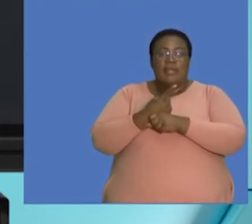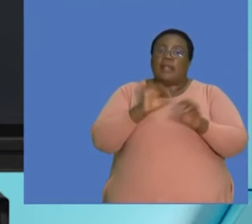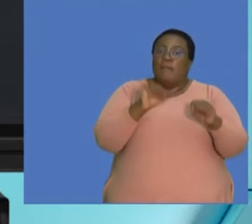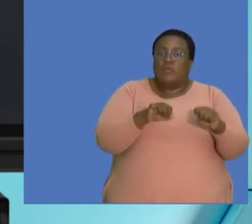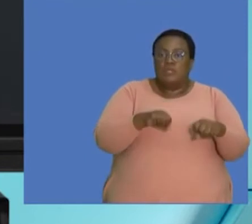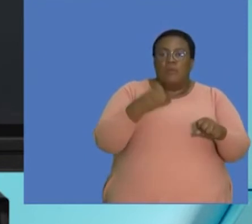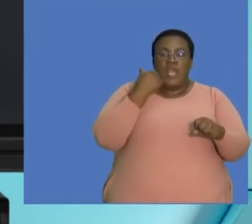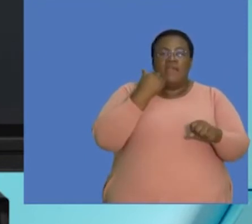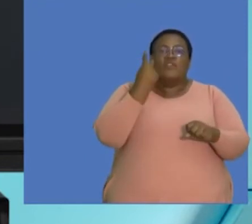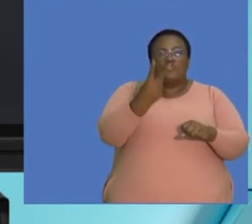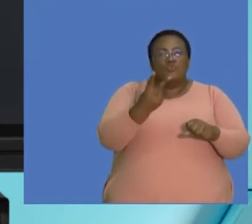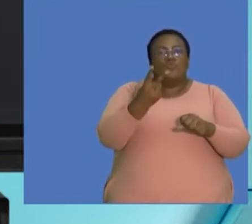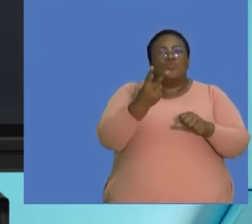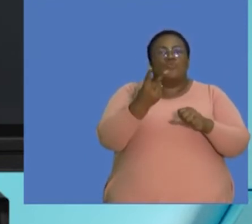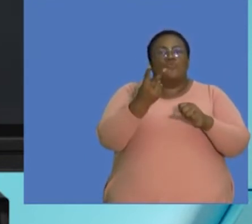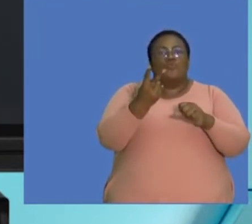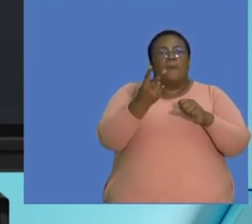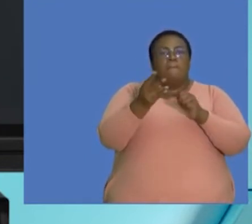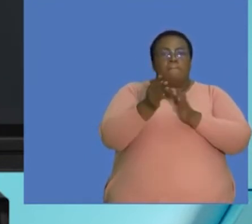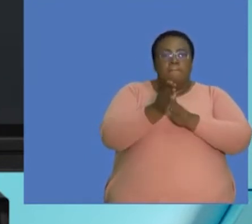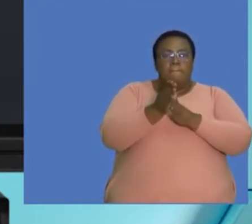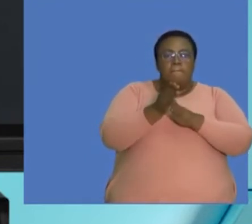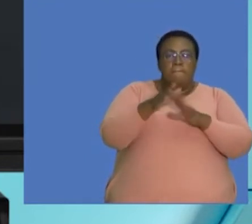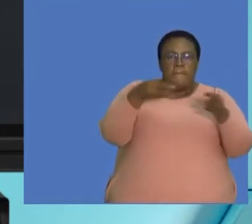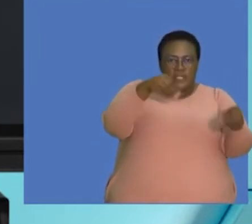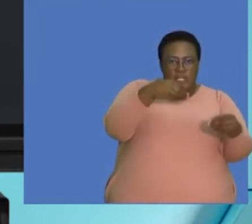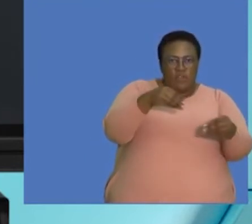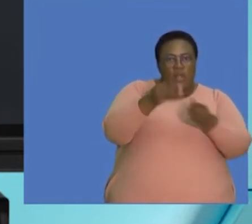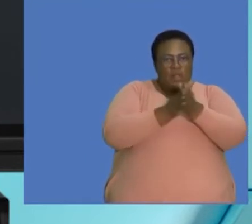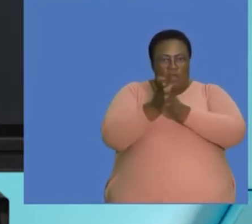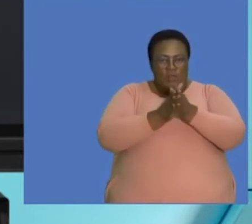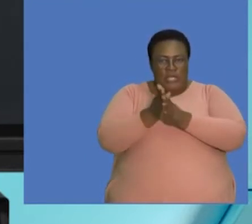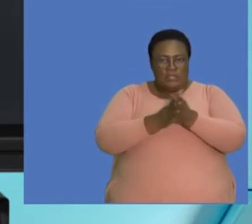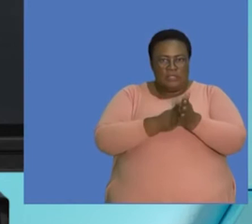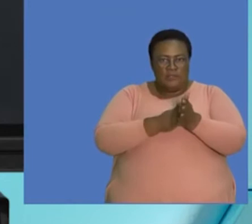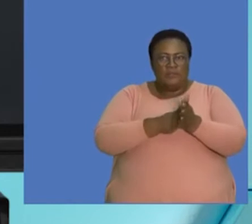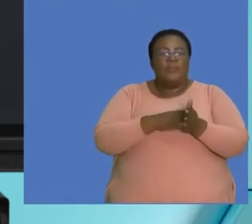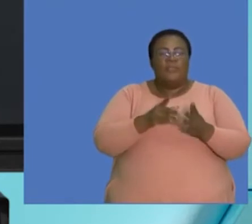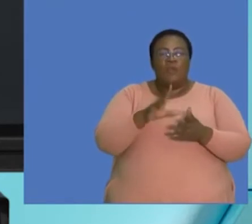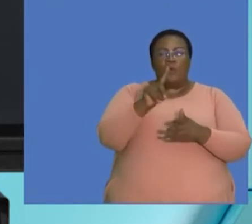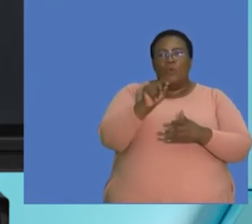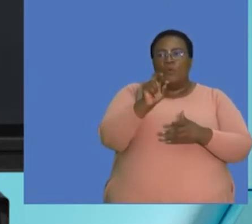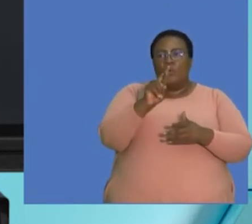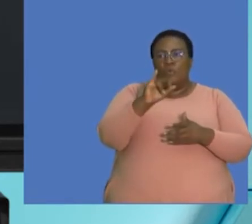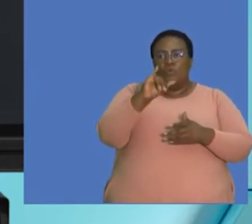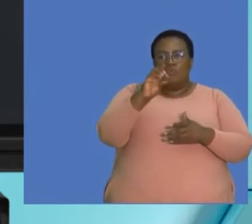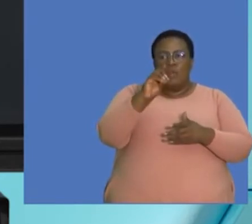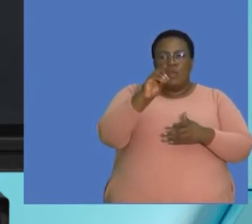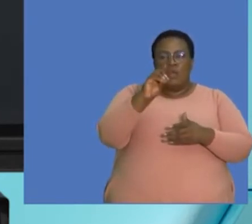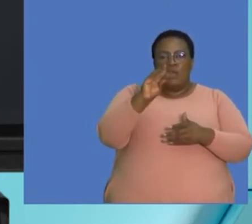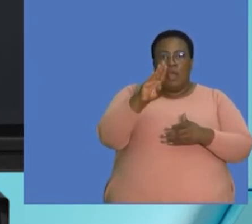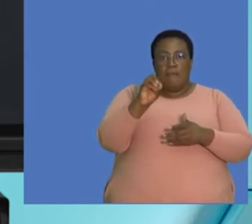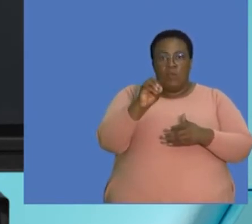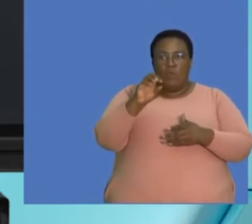this is only possible when two materials come into contact. And the triboelectric series actually